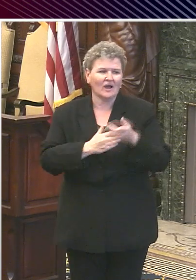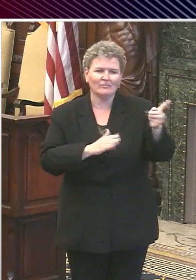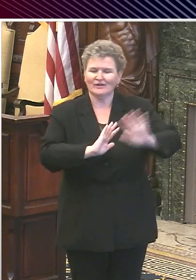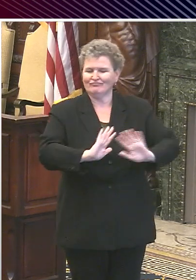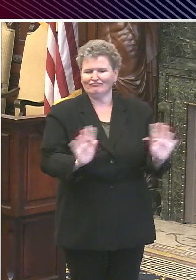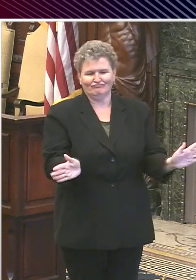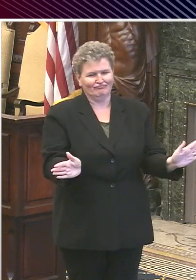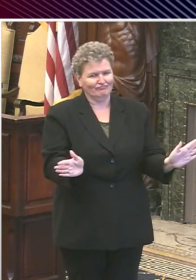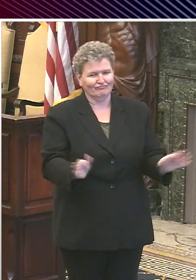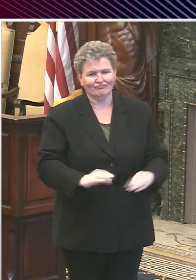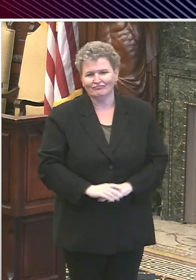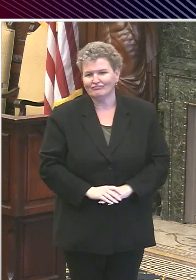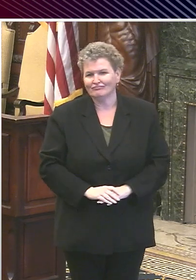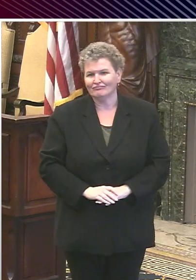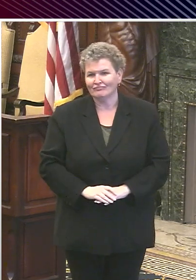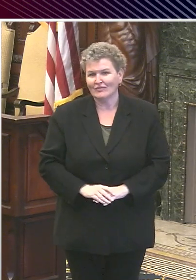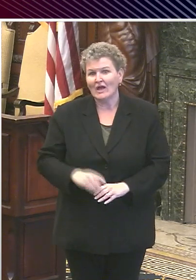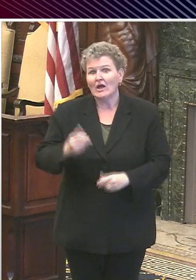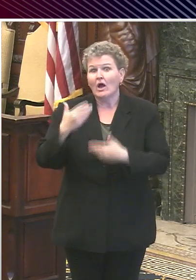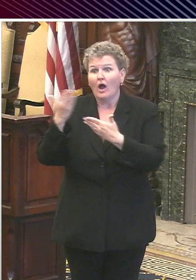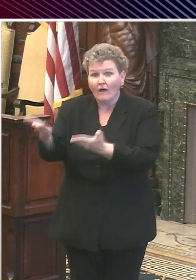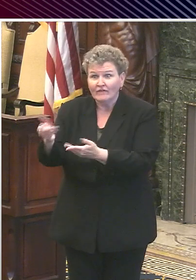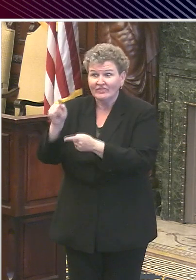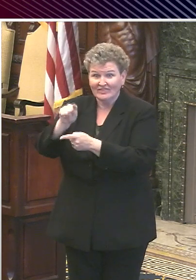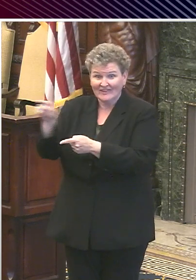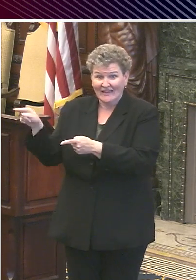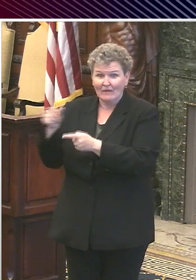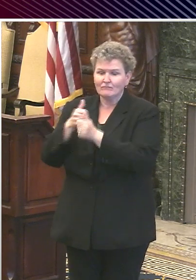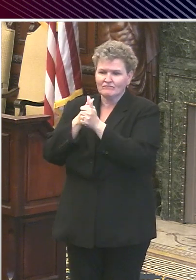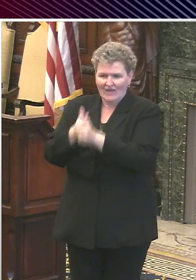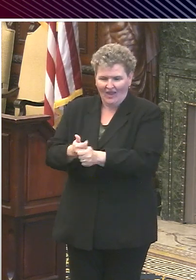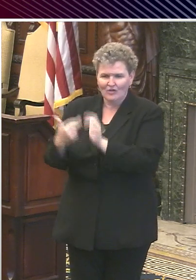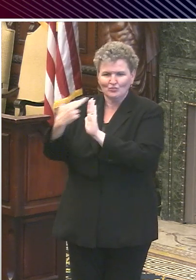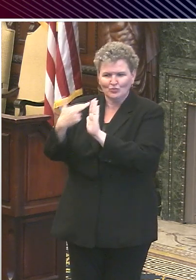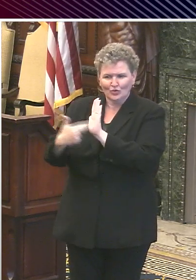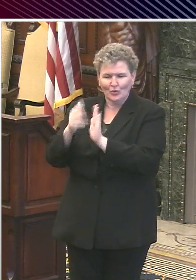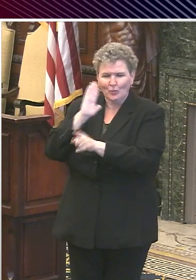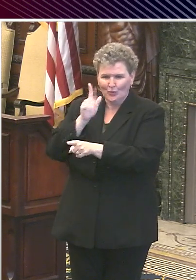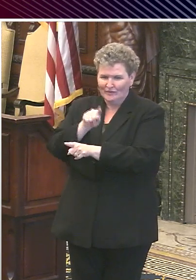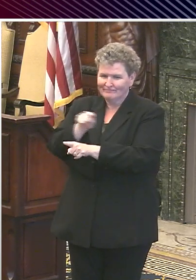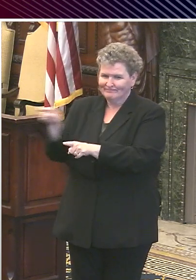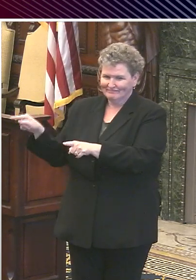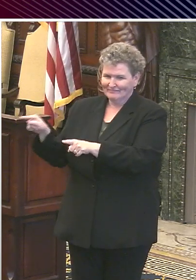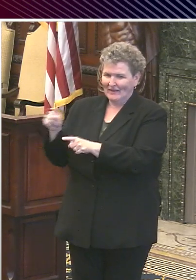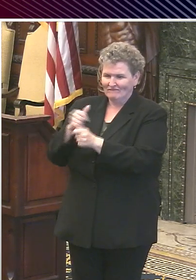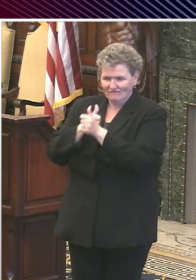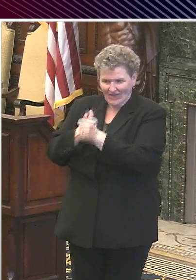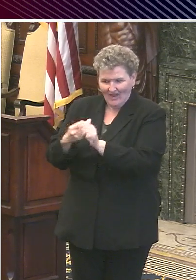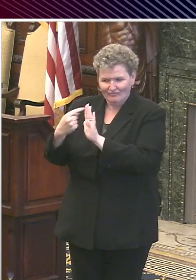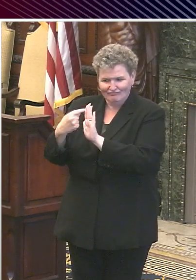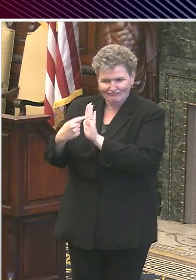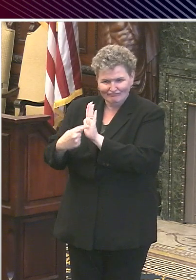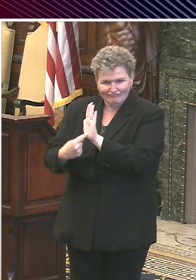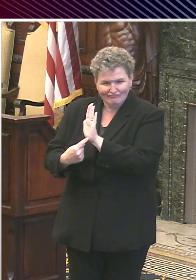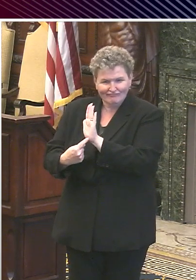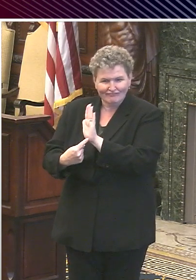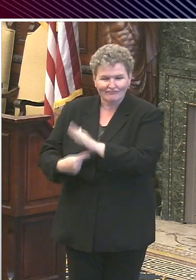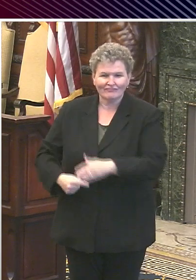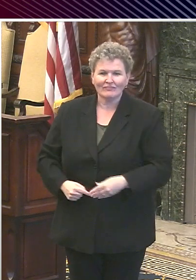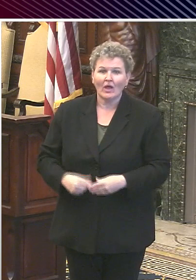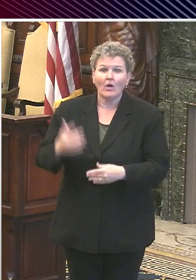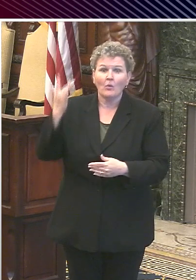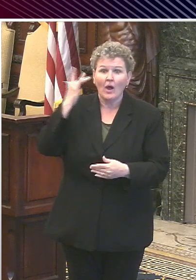who do will do so by following the specific guidelines that the health department has laid out. I hope that this will, at least in some small